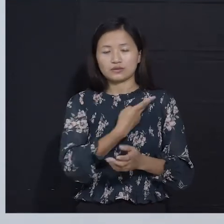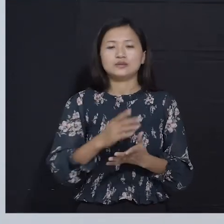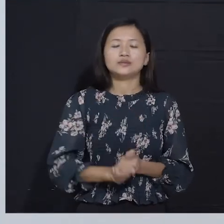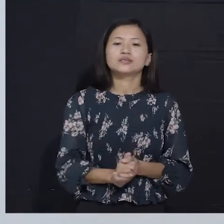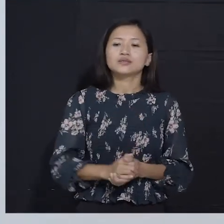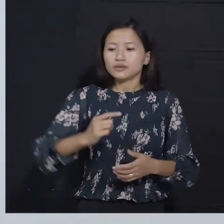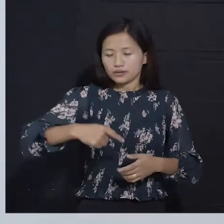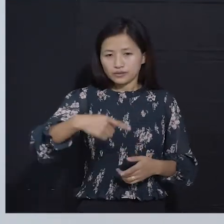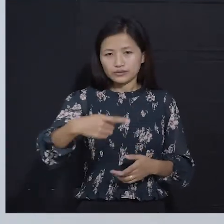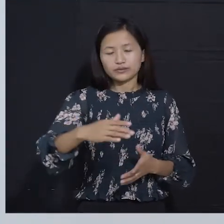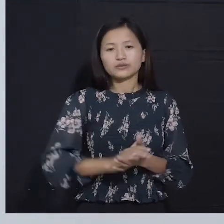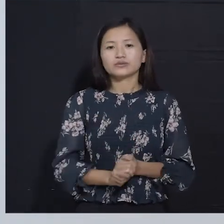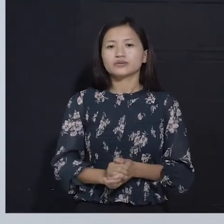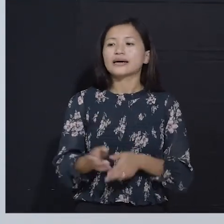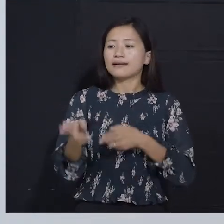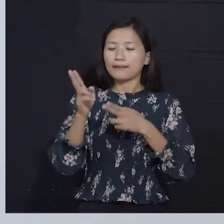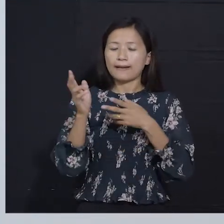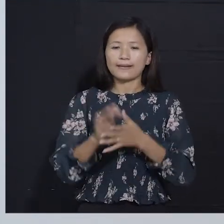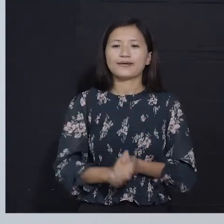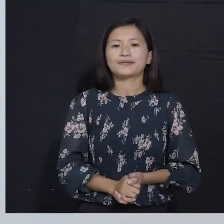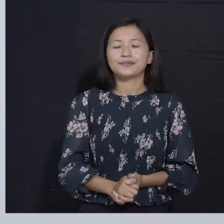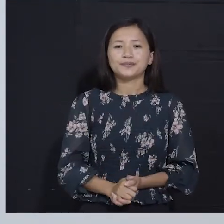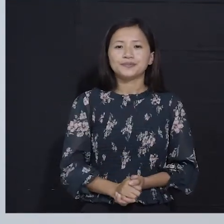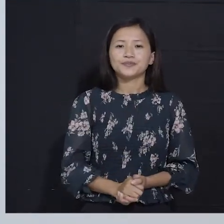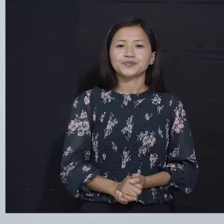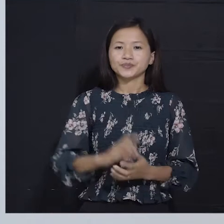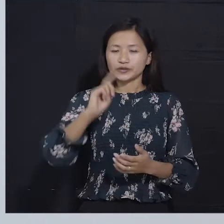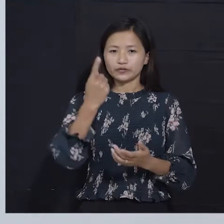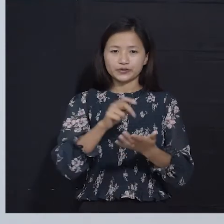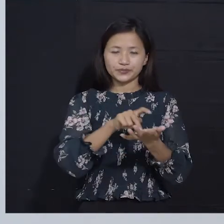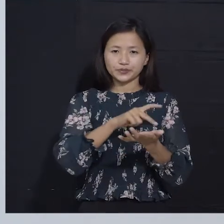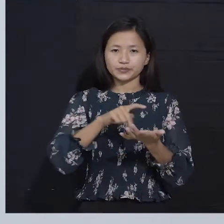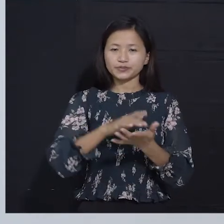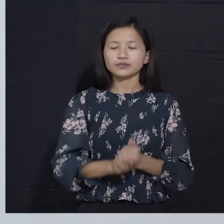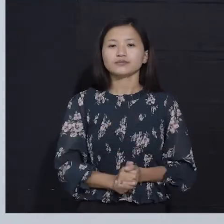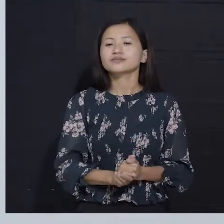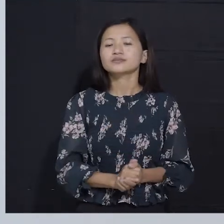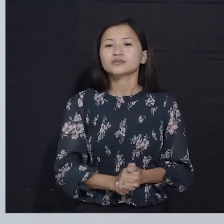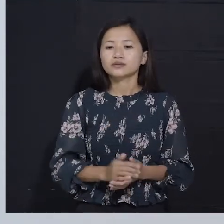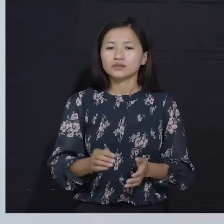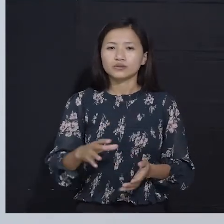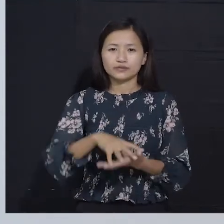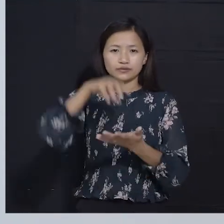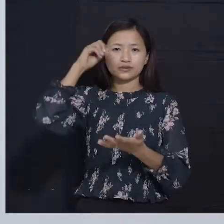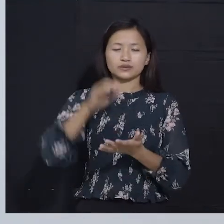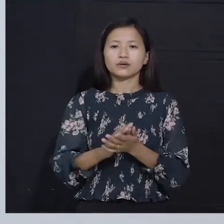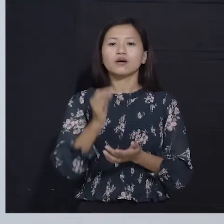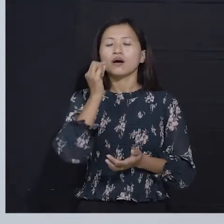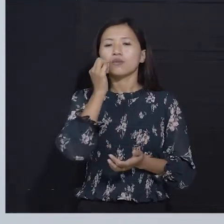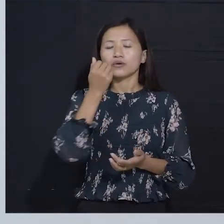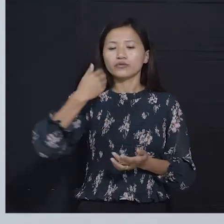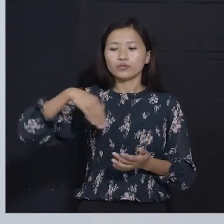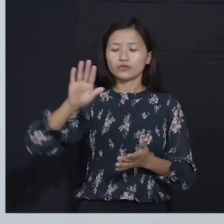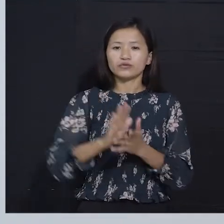We have been continuing with the hunt. In the first part, I'm just going to give you a short recap. We have learned that a boy went